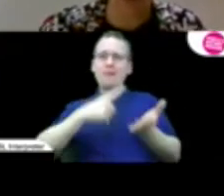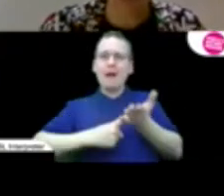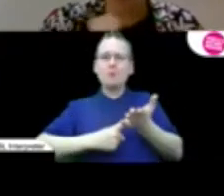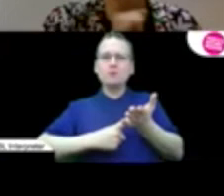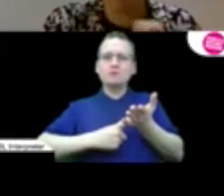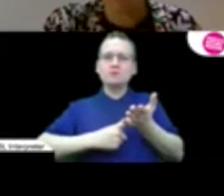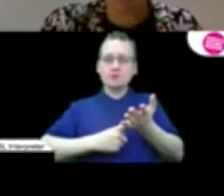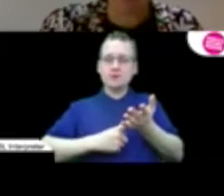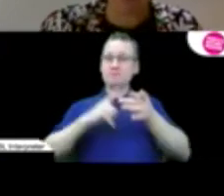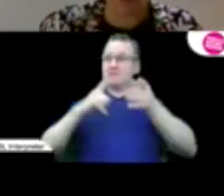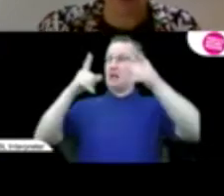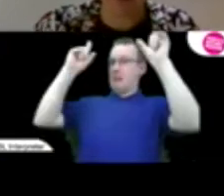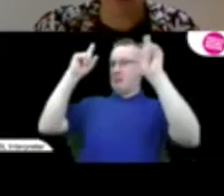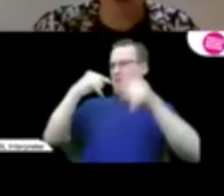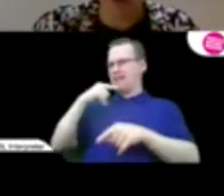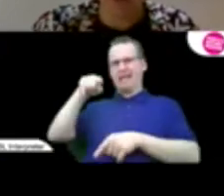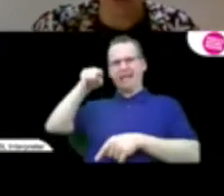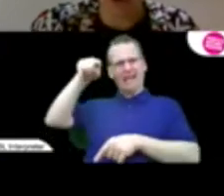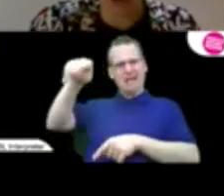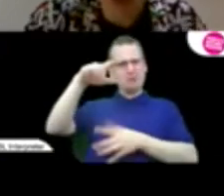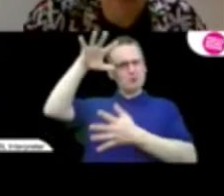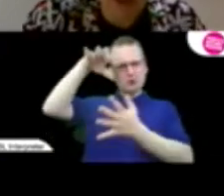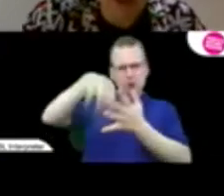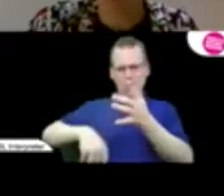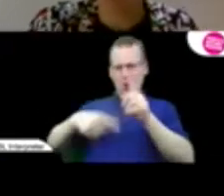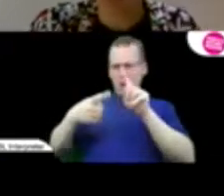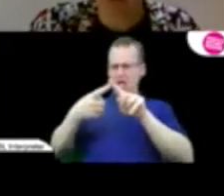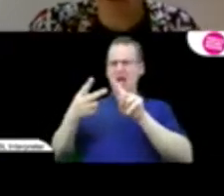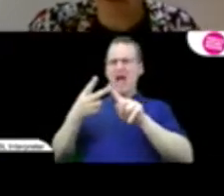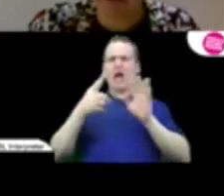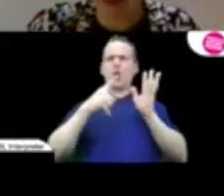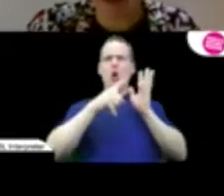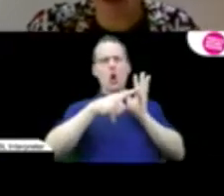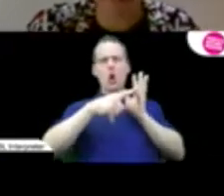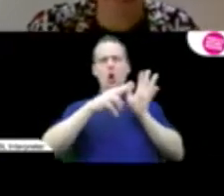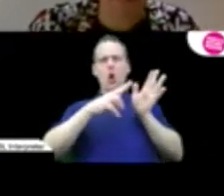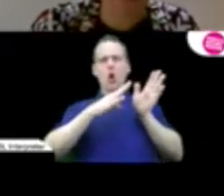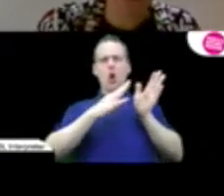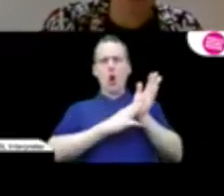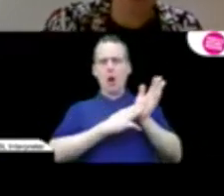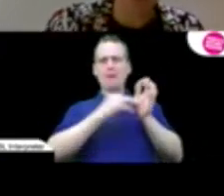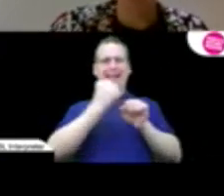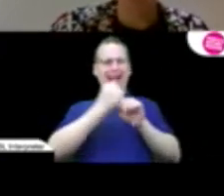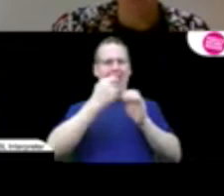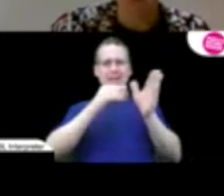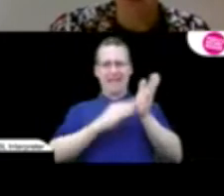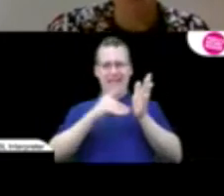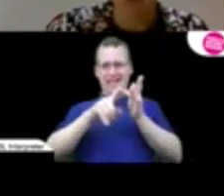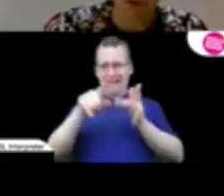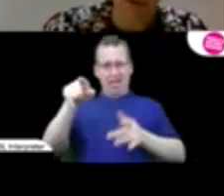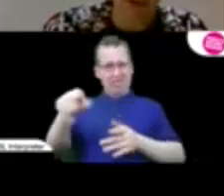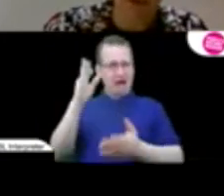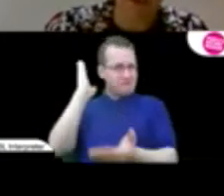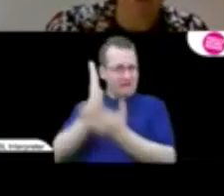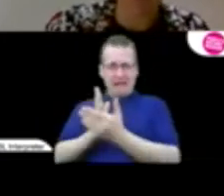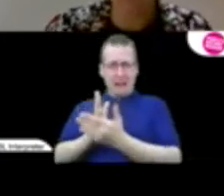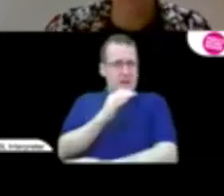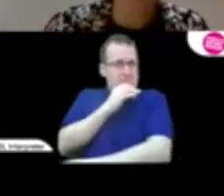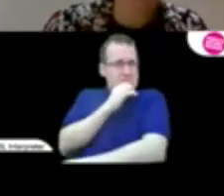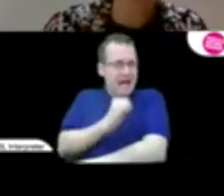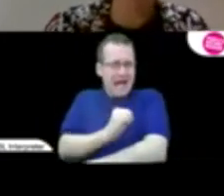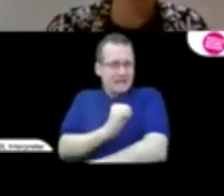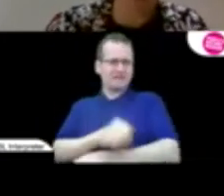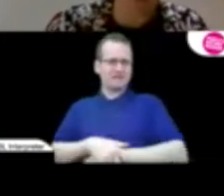the landlord also complained to the police that Ungami was really a man. At the court case, there was